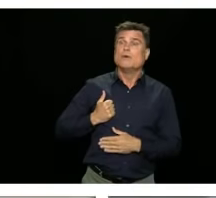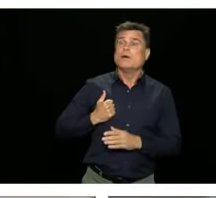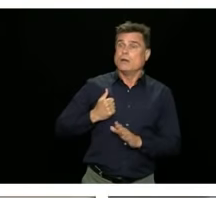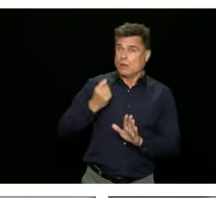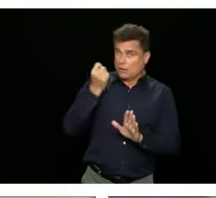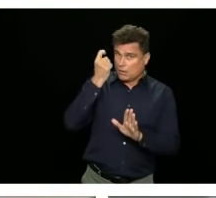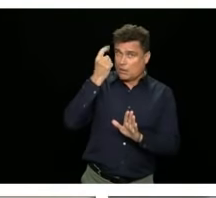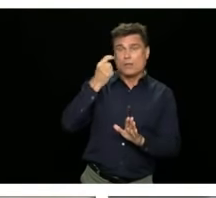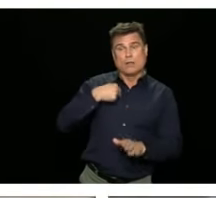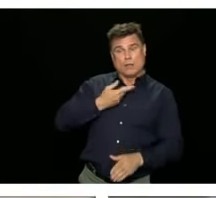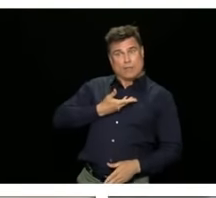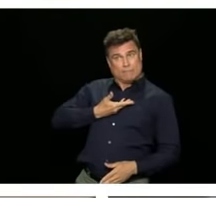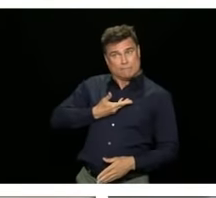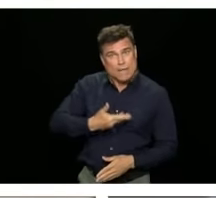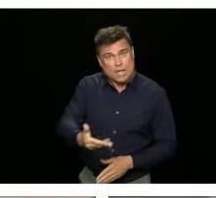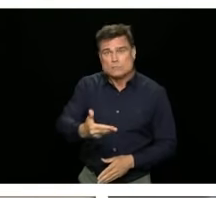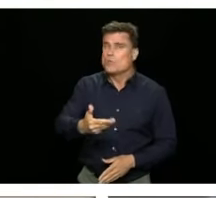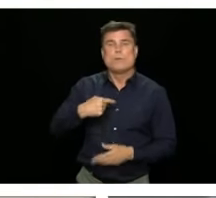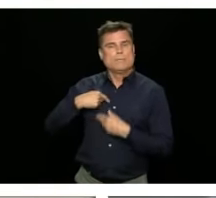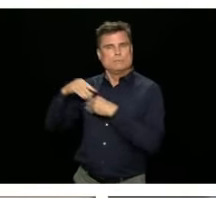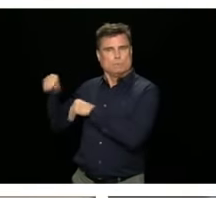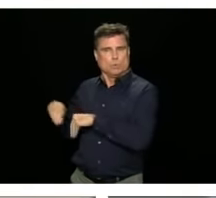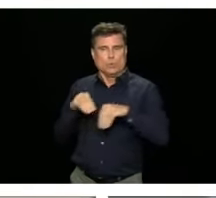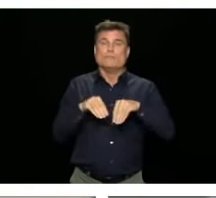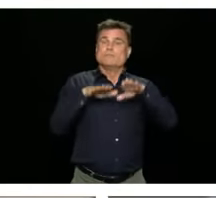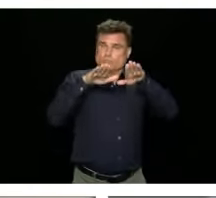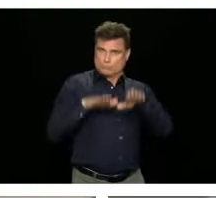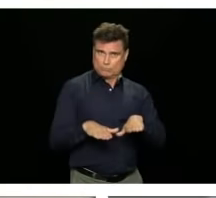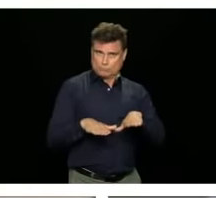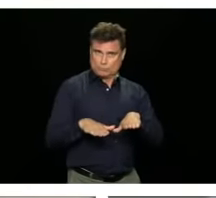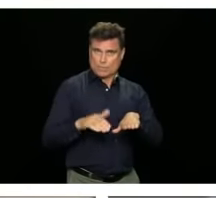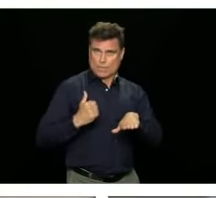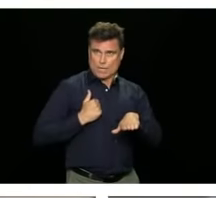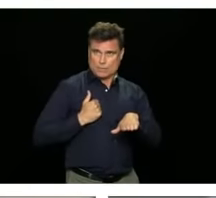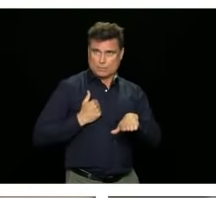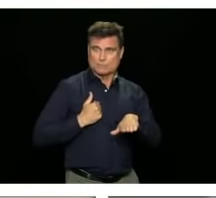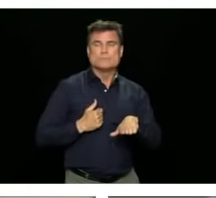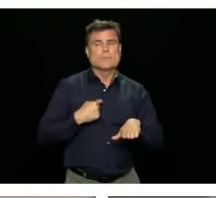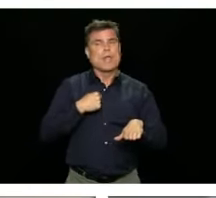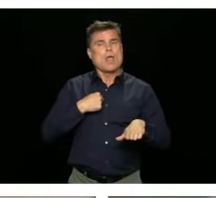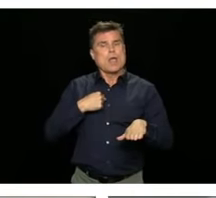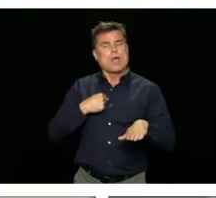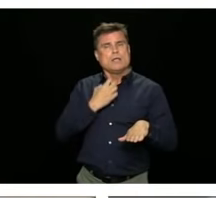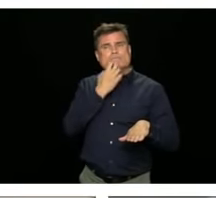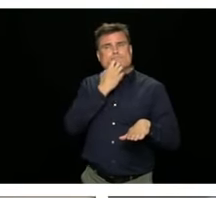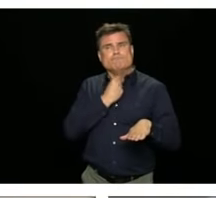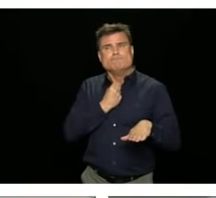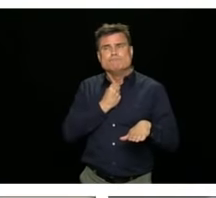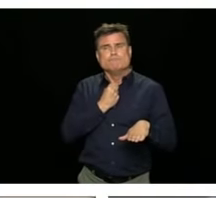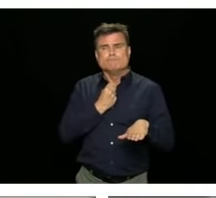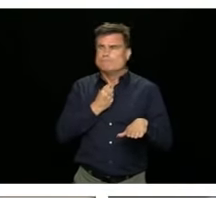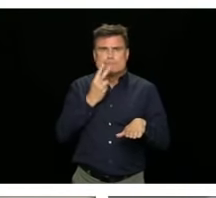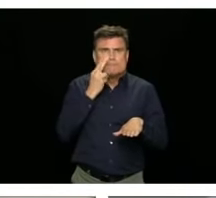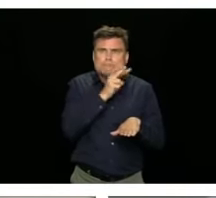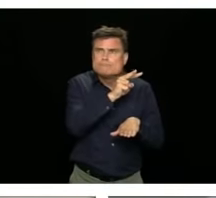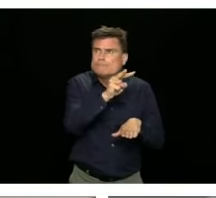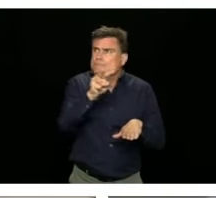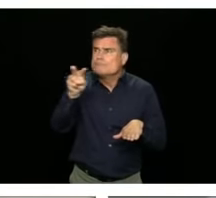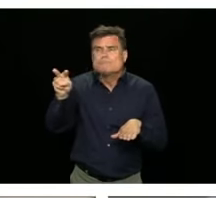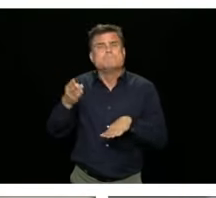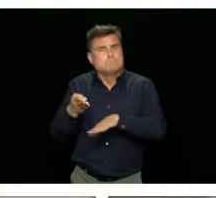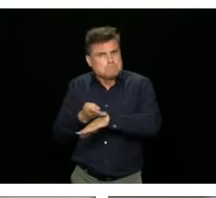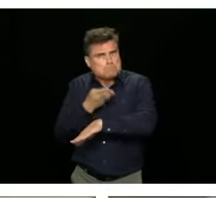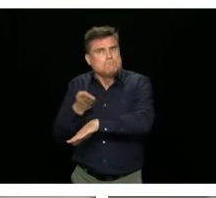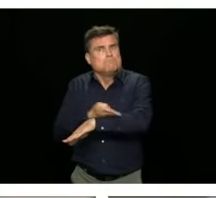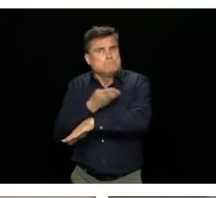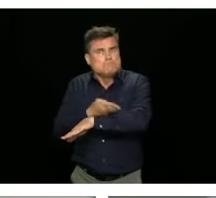that anti-Black racism is also in conversation and in alignment with such recommendations that come